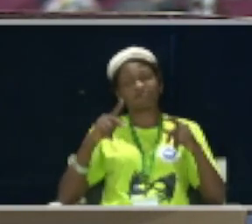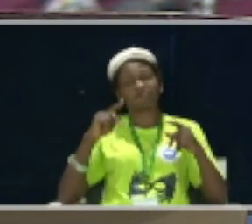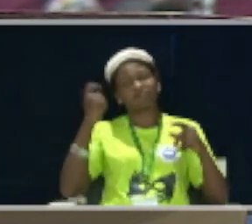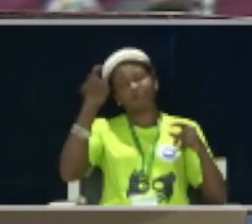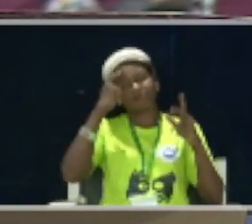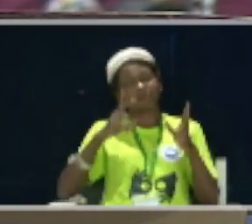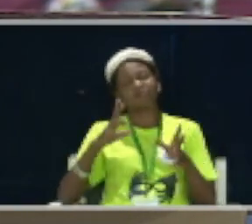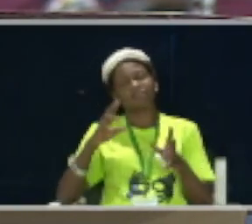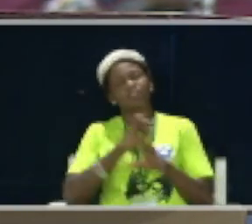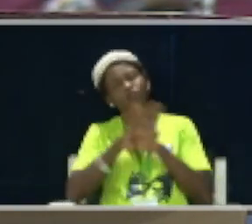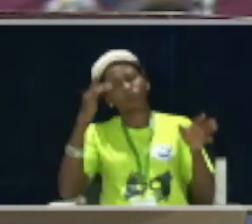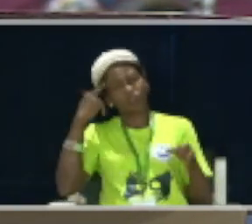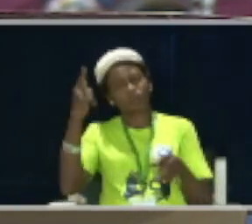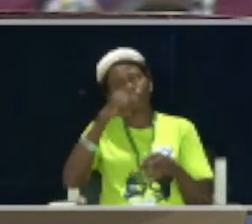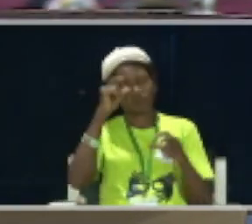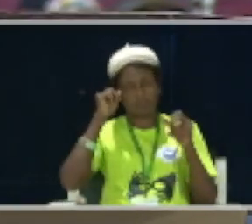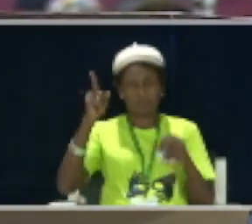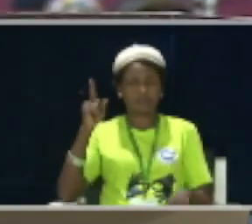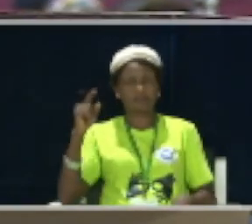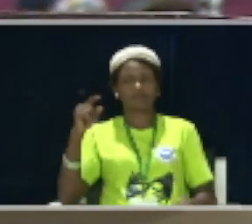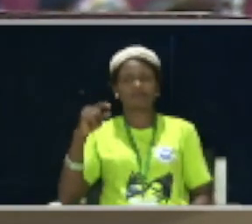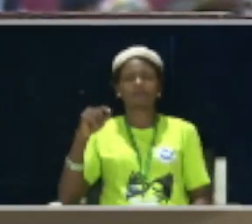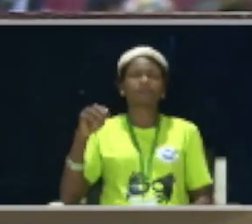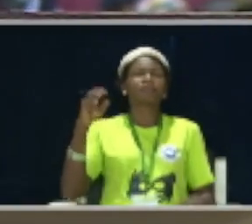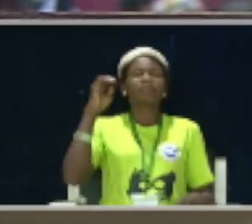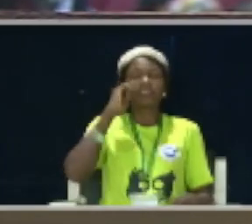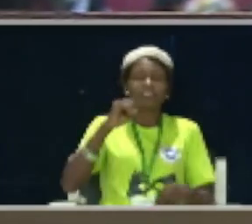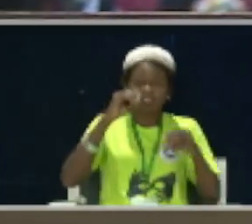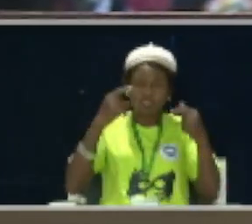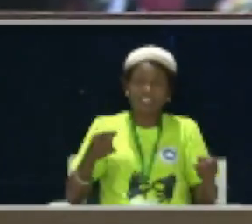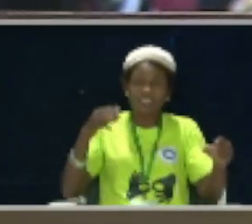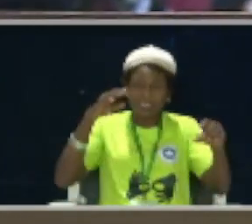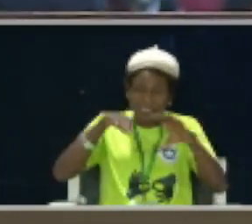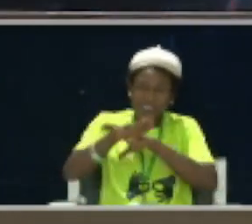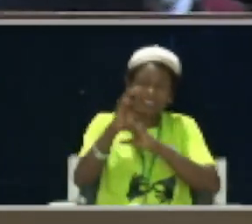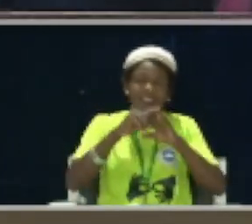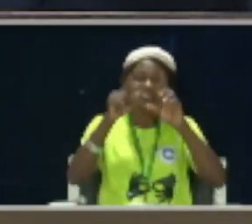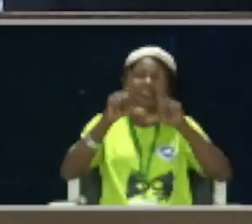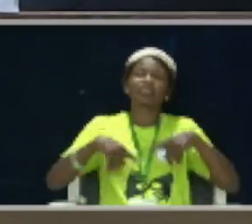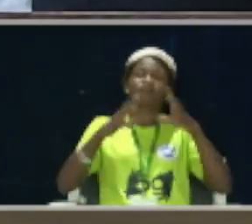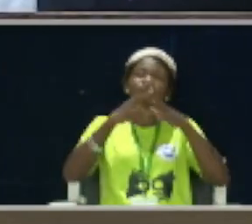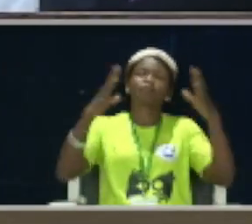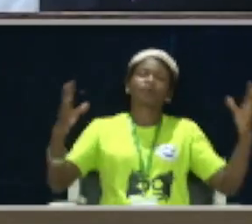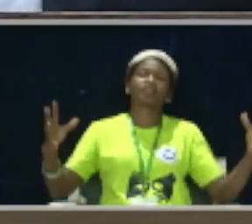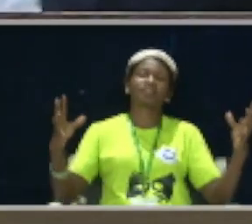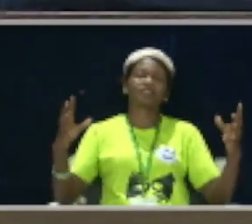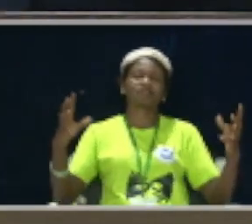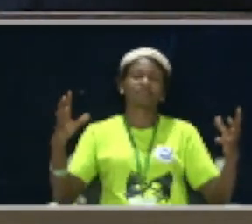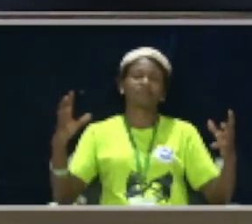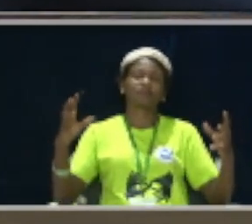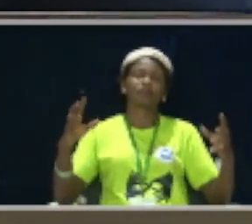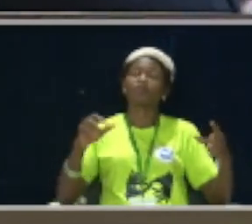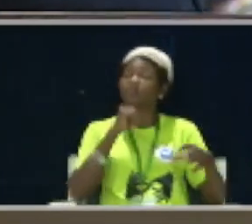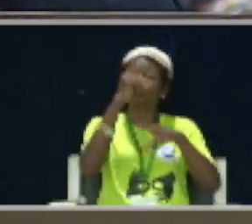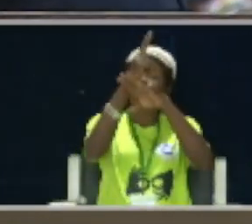I don't know whether you understand. He suddenly entered into a life of abundance,